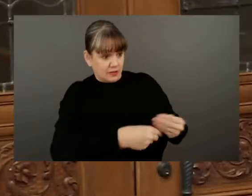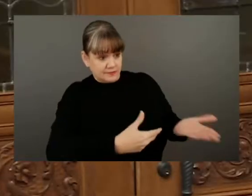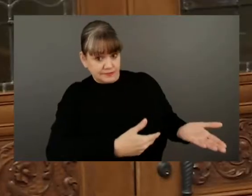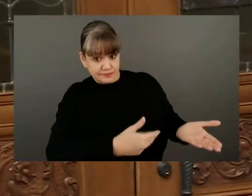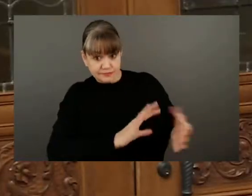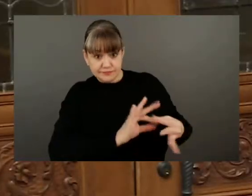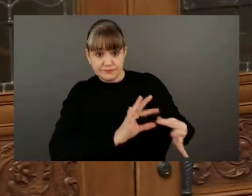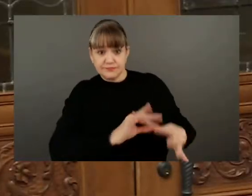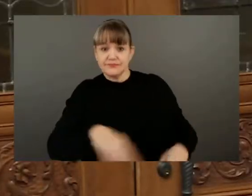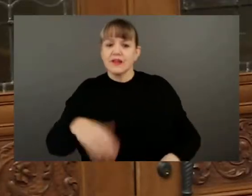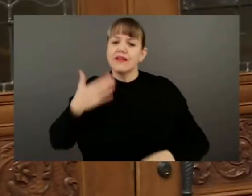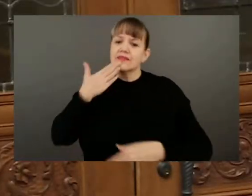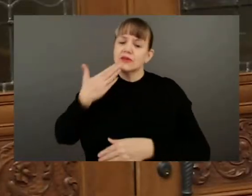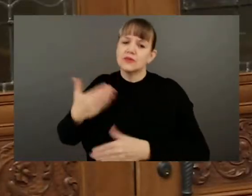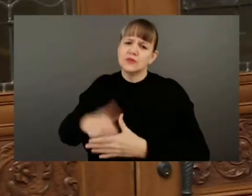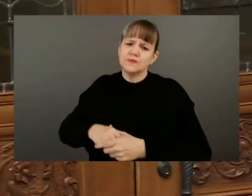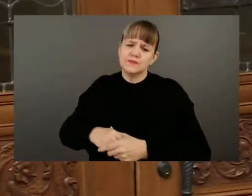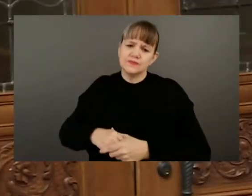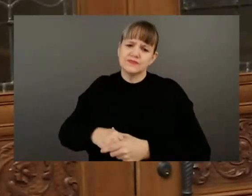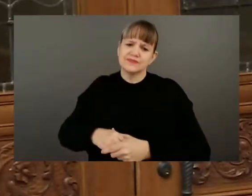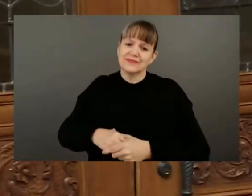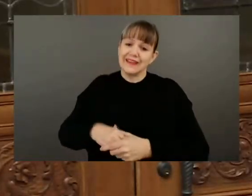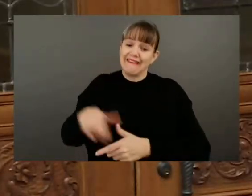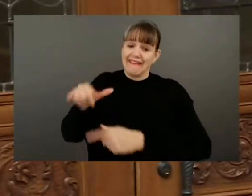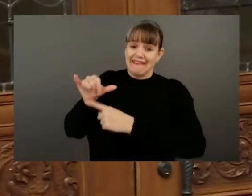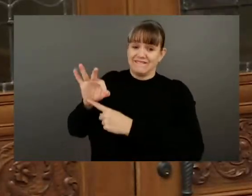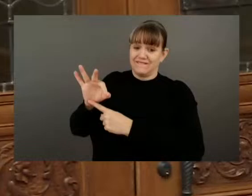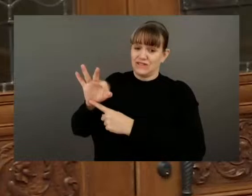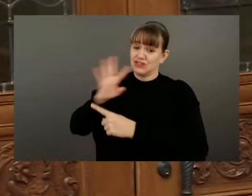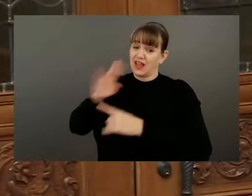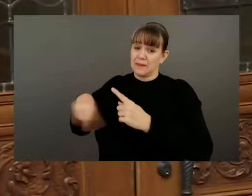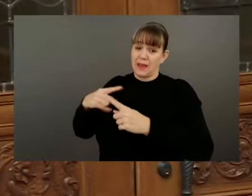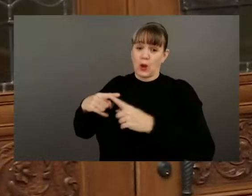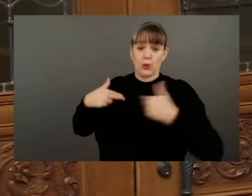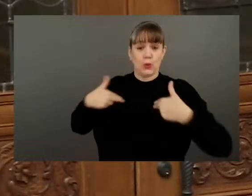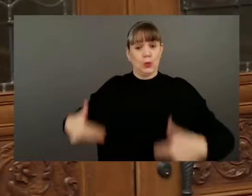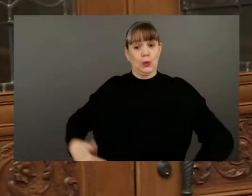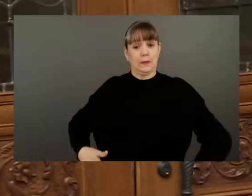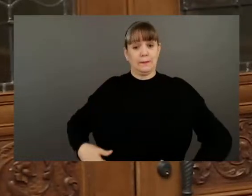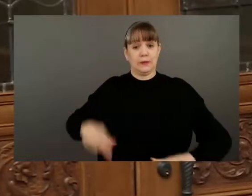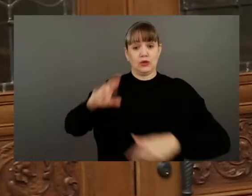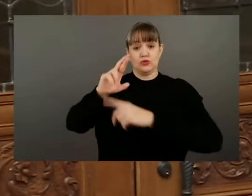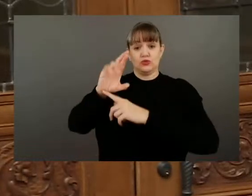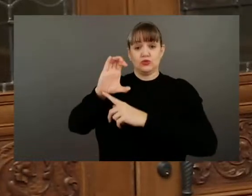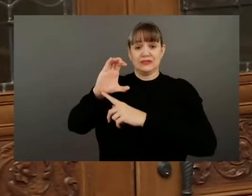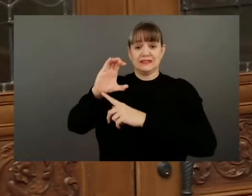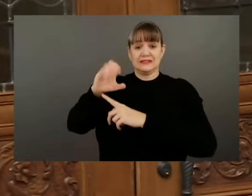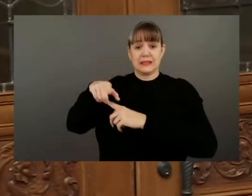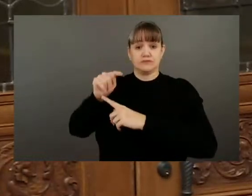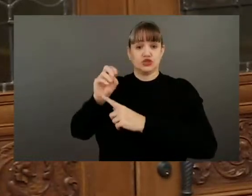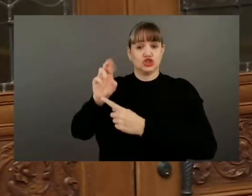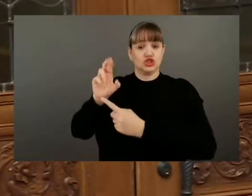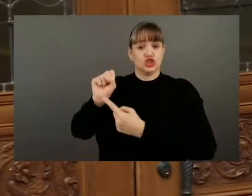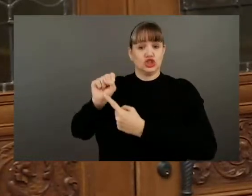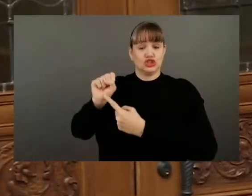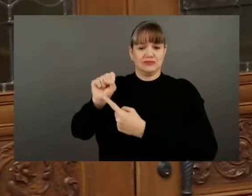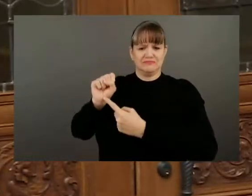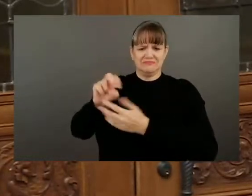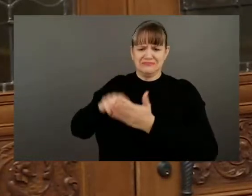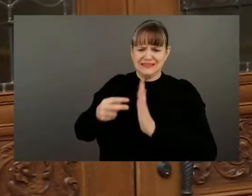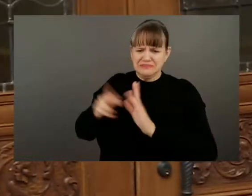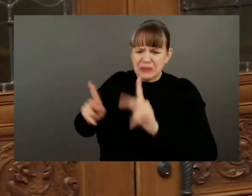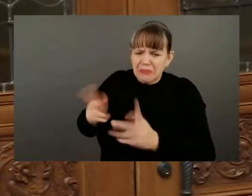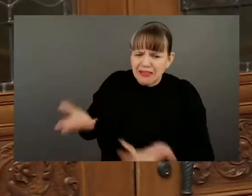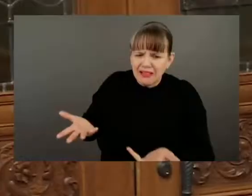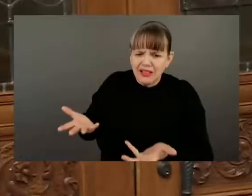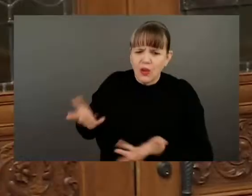human receptors, what good is a strong economy if there aren't any human receptors alive to enjoy it? Residents of Kitimat and soon Squamish and the